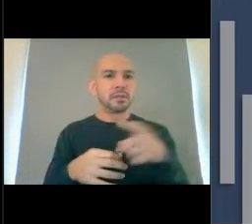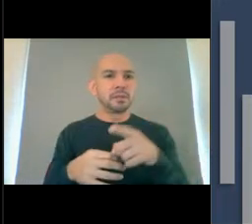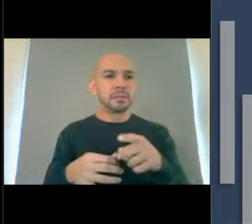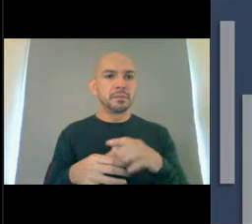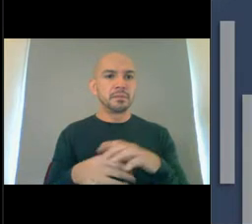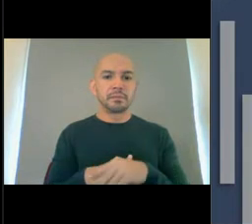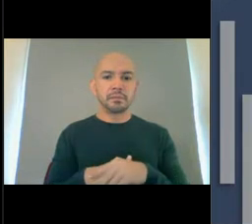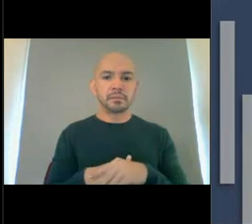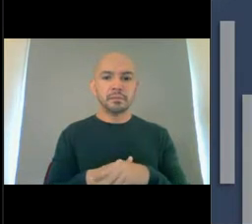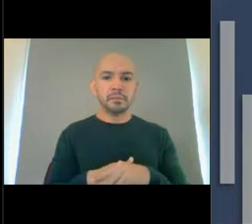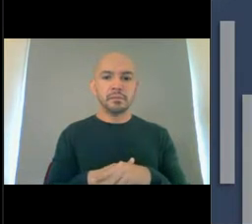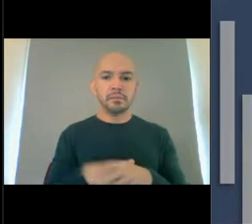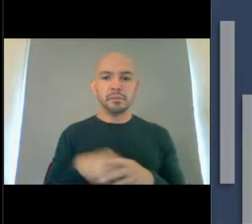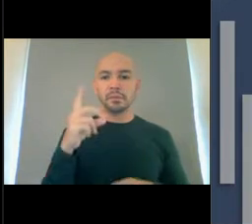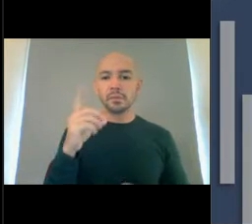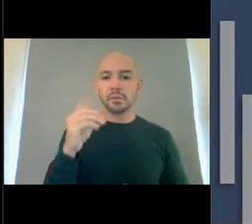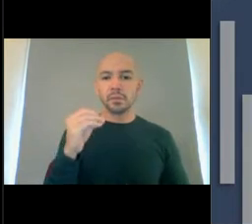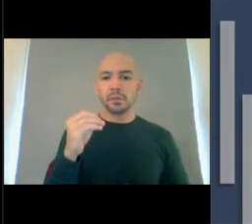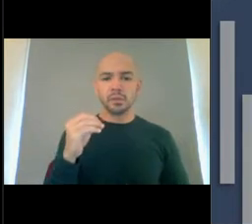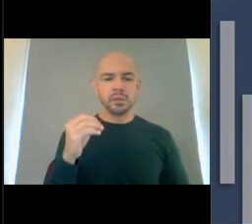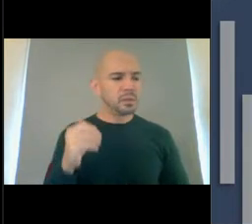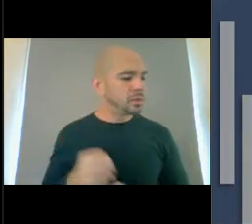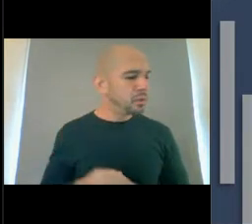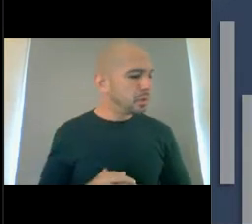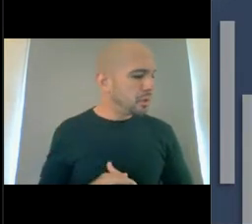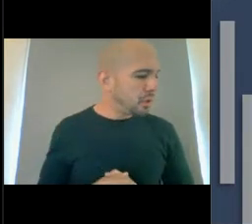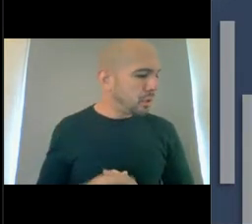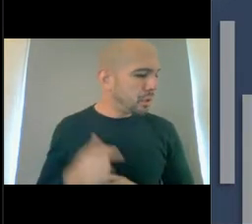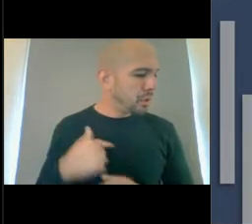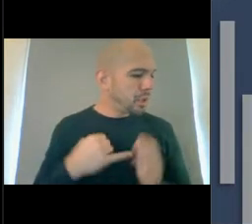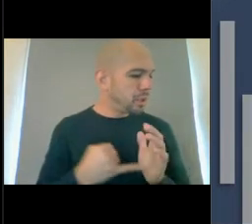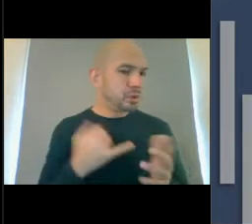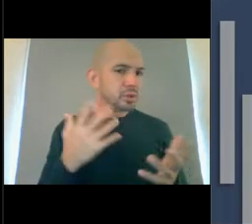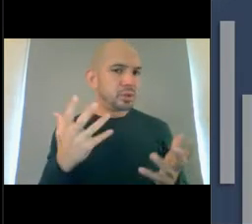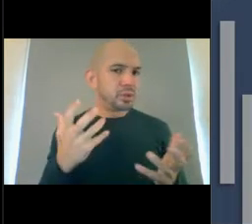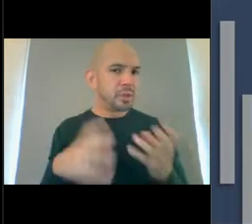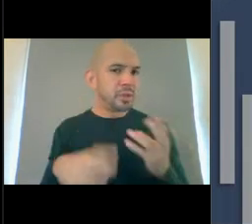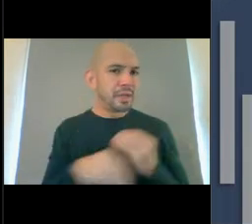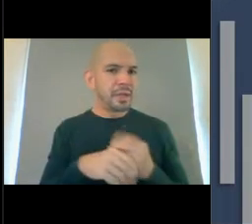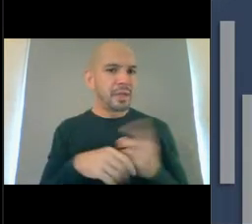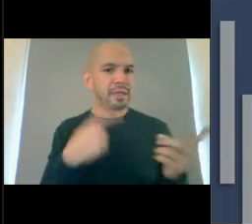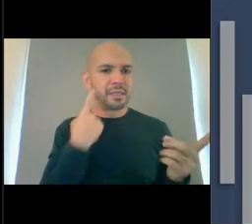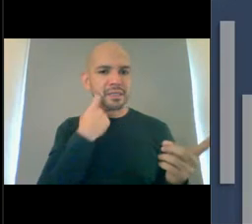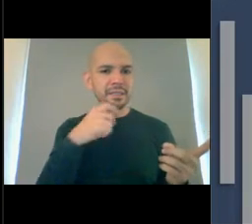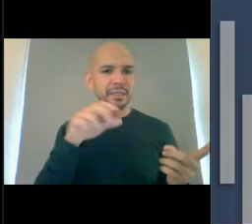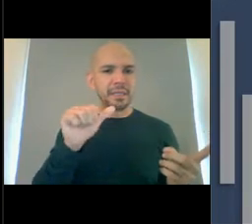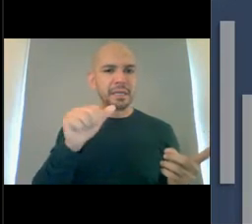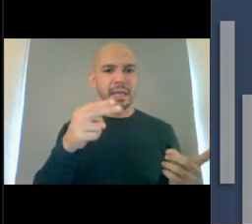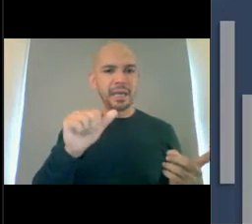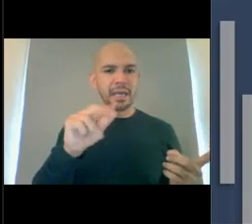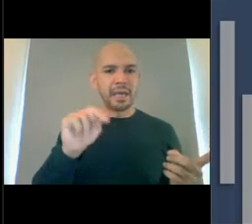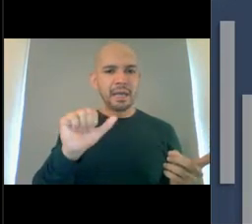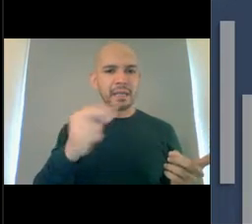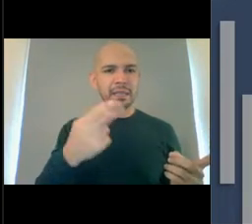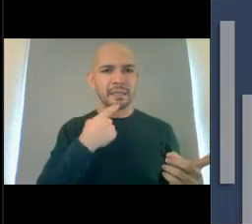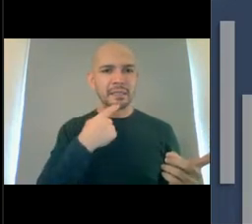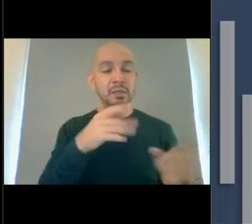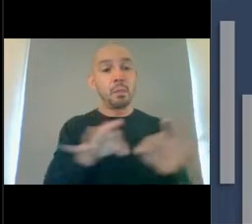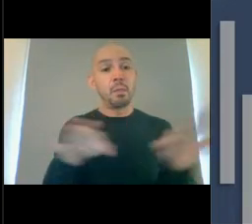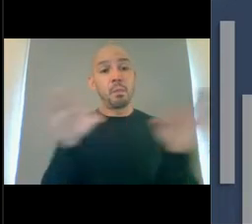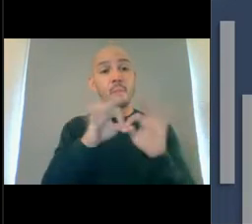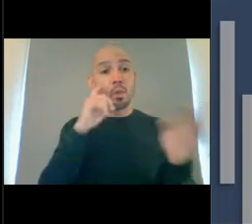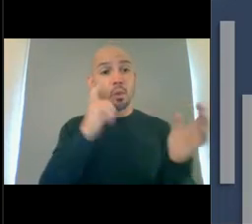i do i'd like to add something tanisha with the commission um just one thing to add to what hannah has said is that it's important to recognize that we